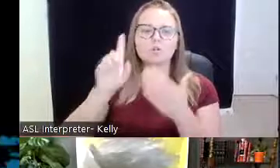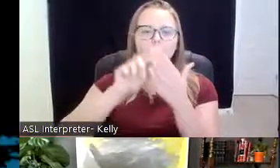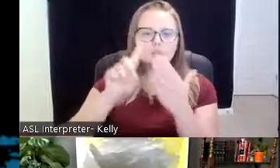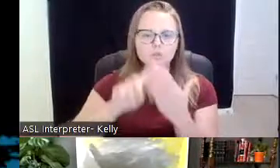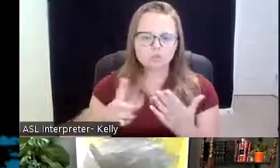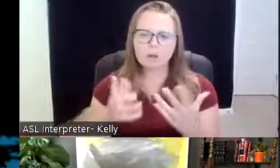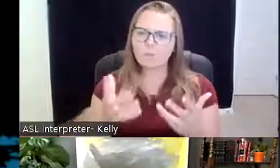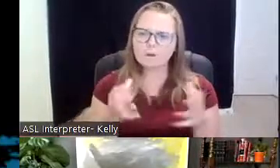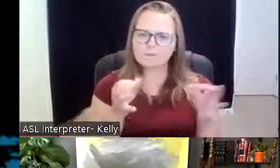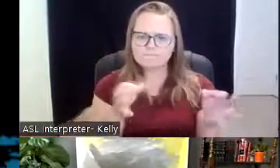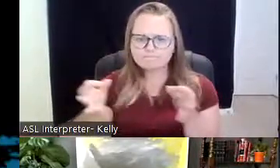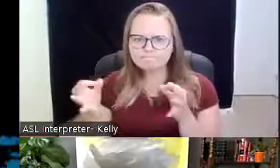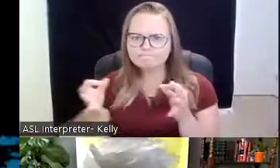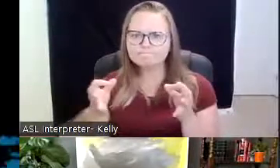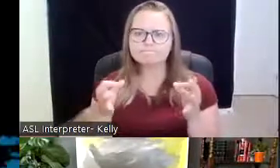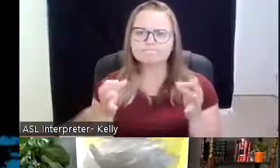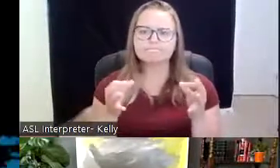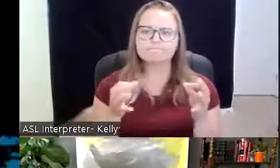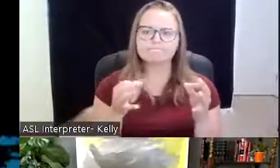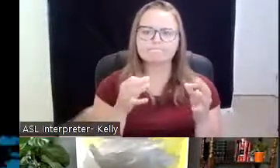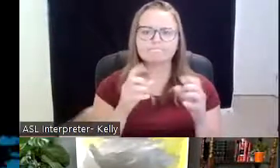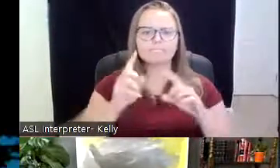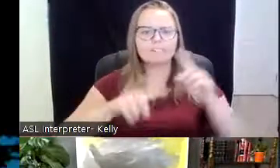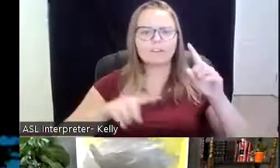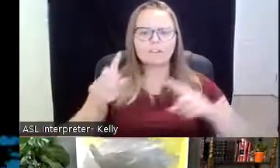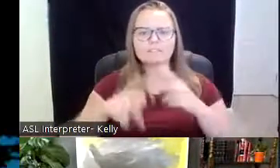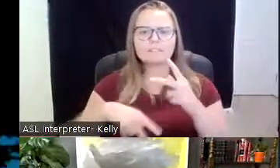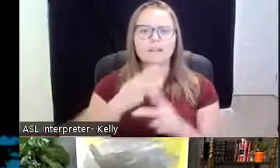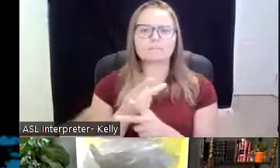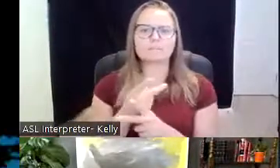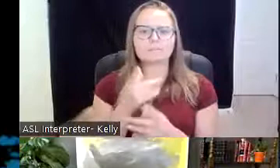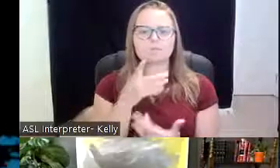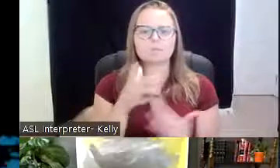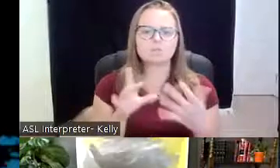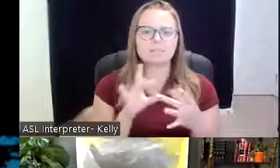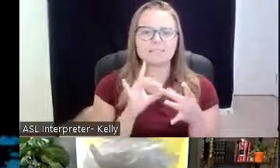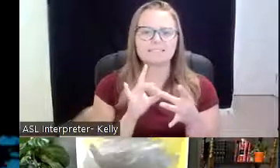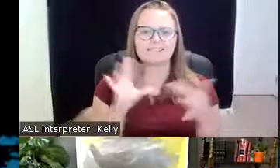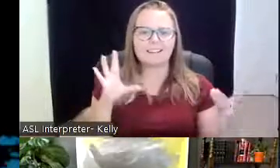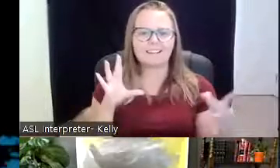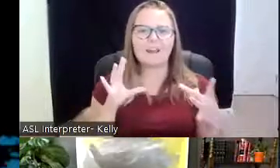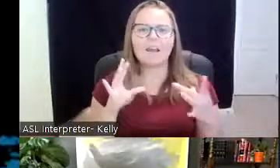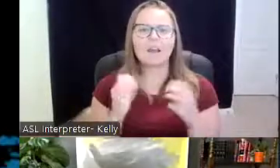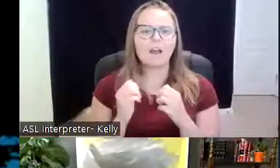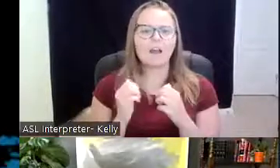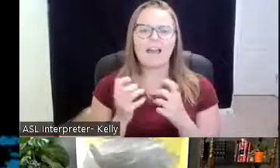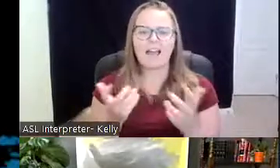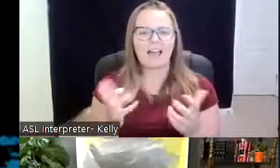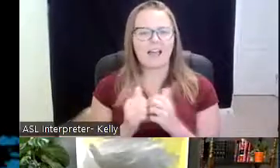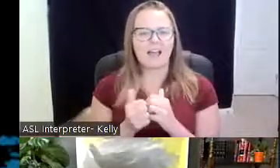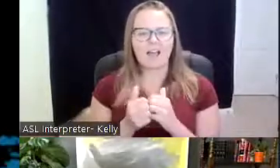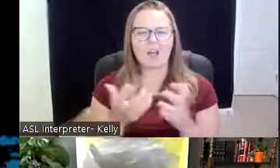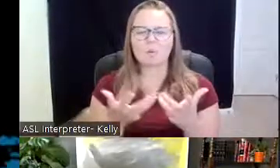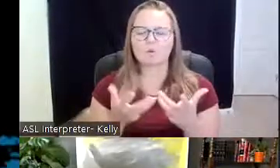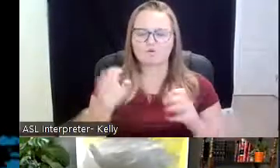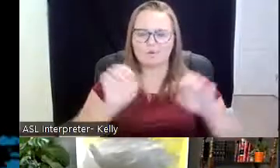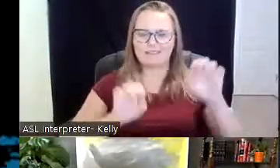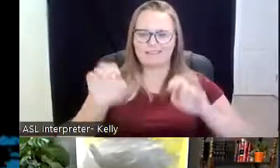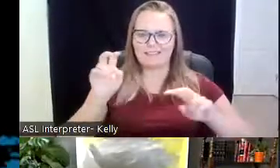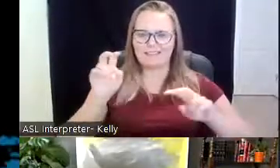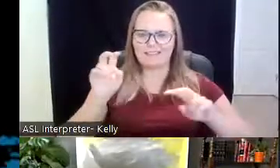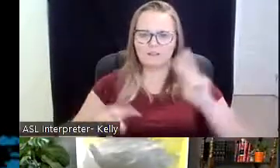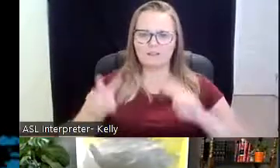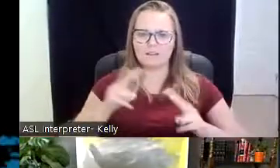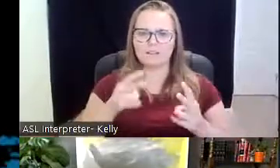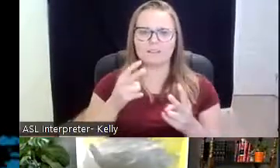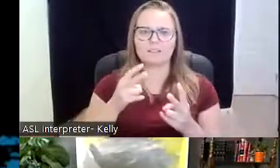overall magnitude of effect of various forms of being socially disconnected by examining the available epidemiological